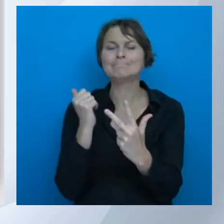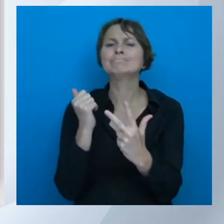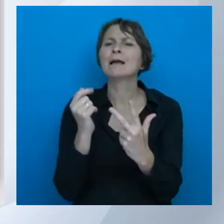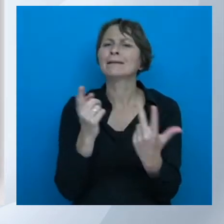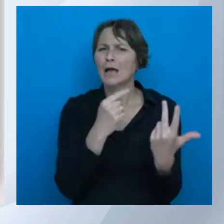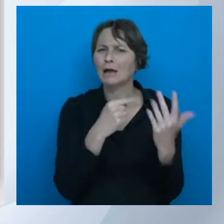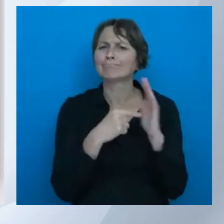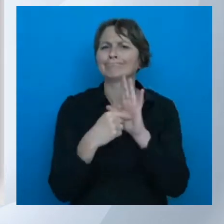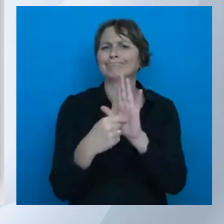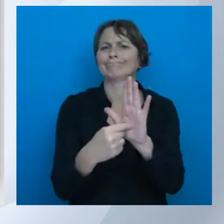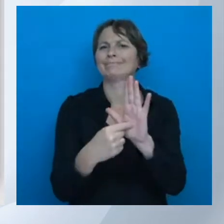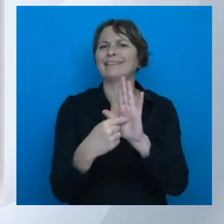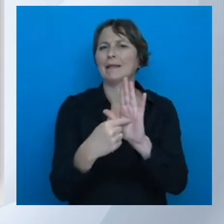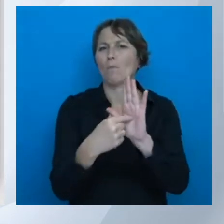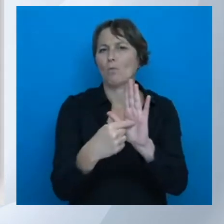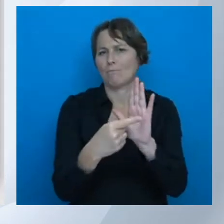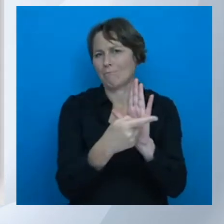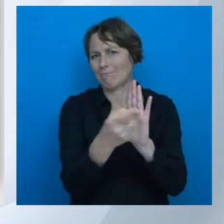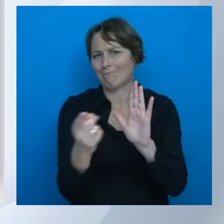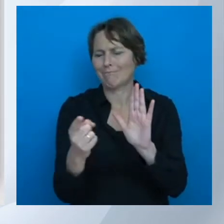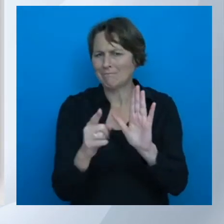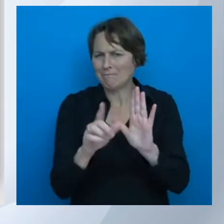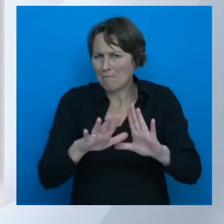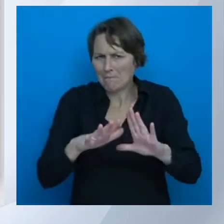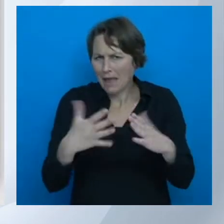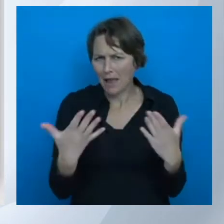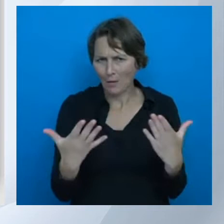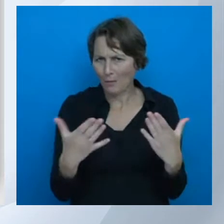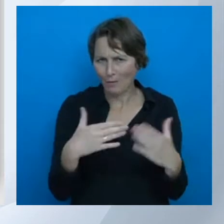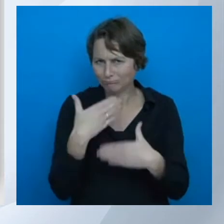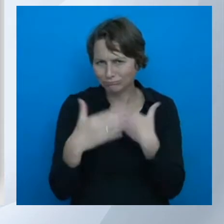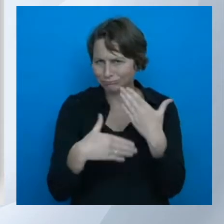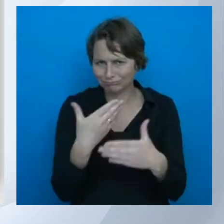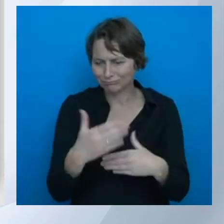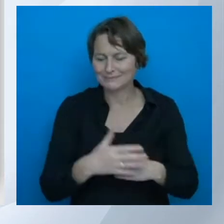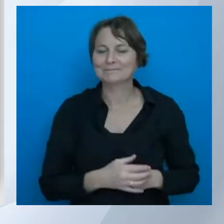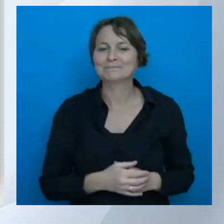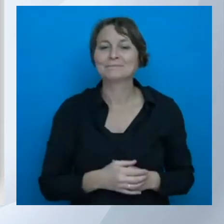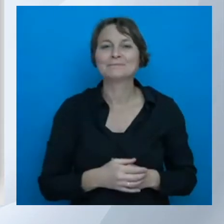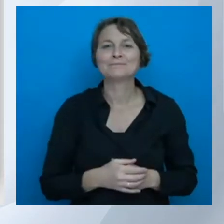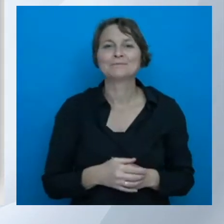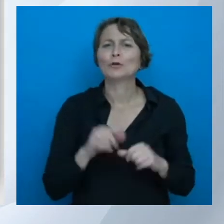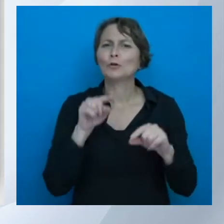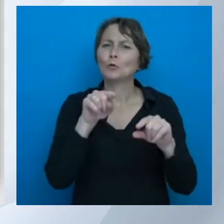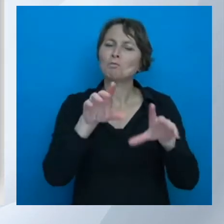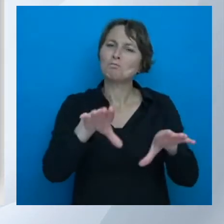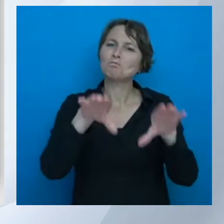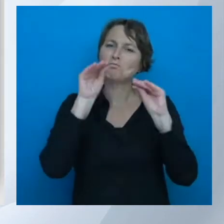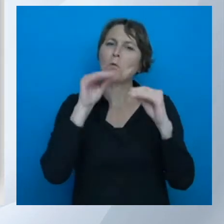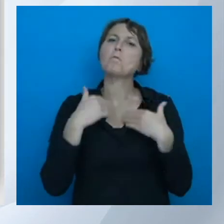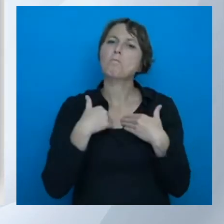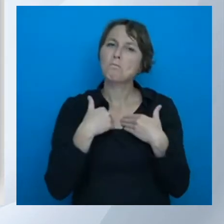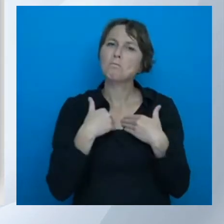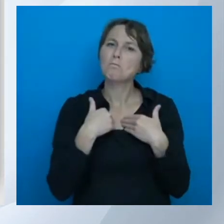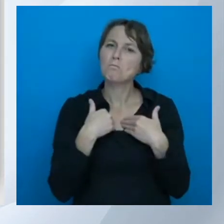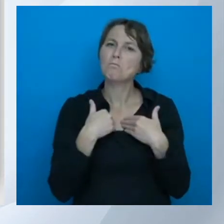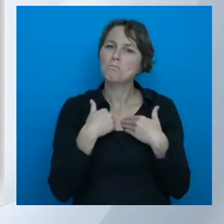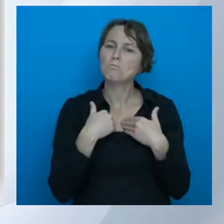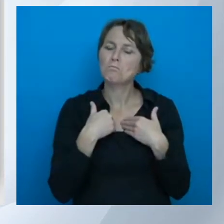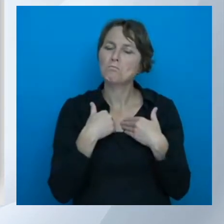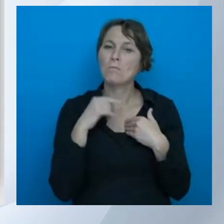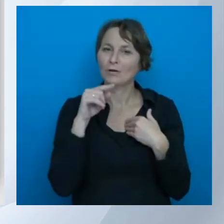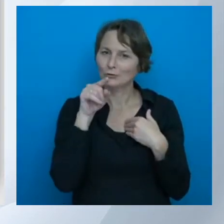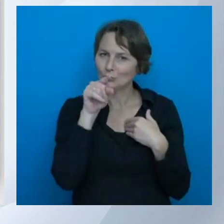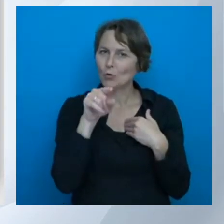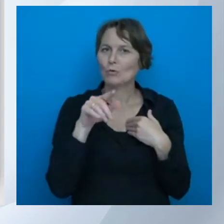I'm showing you all these explainers so you have a good understanding how these work and how can you use it for your own